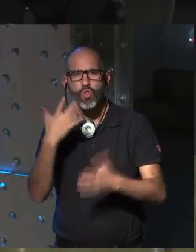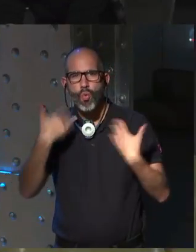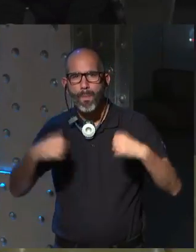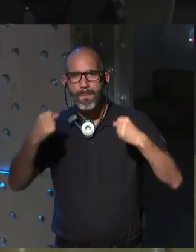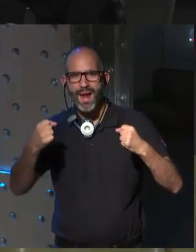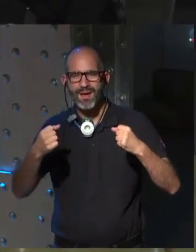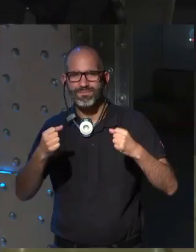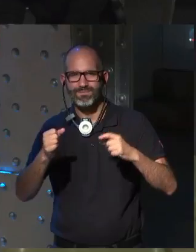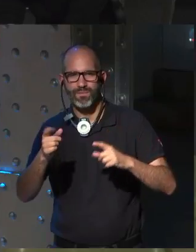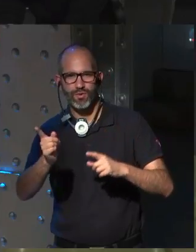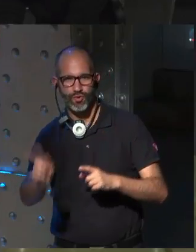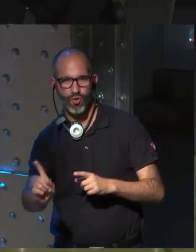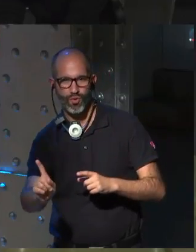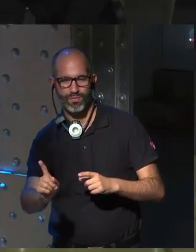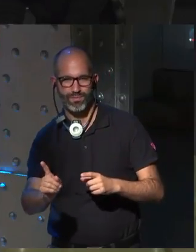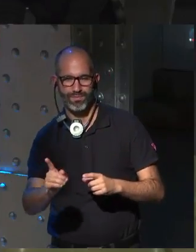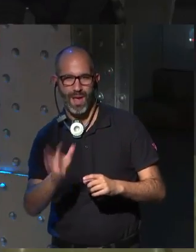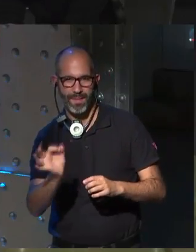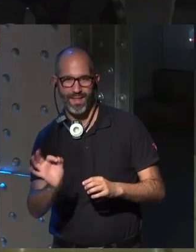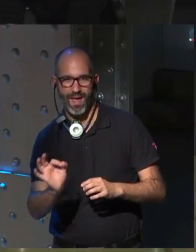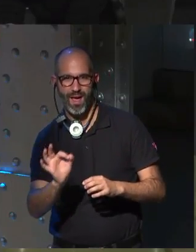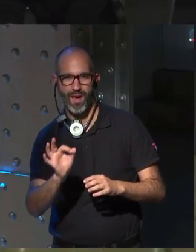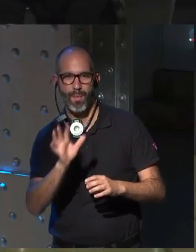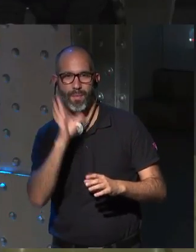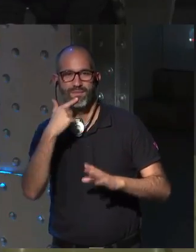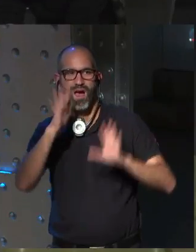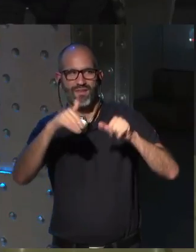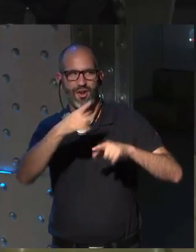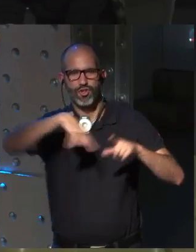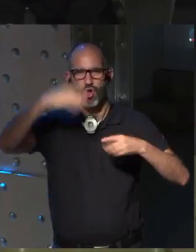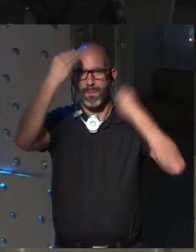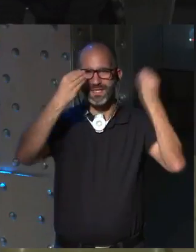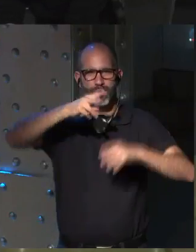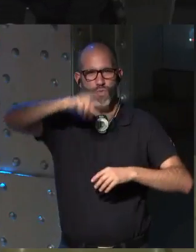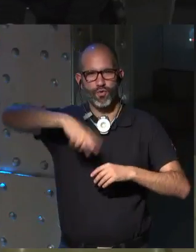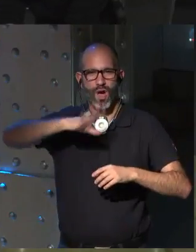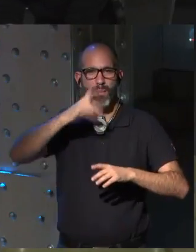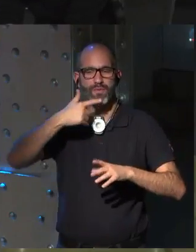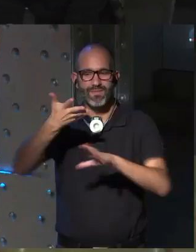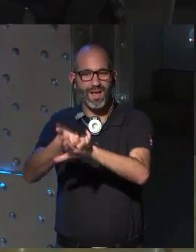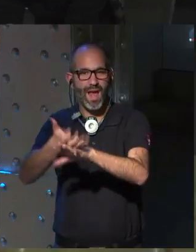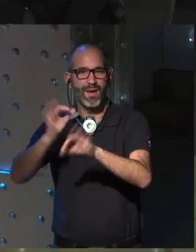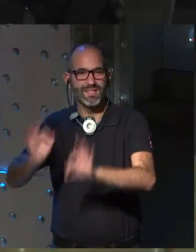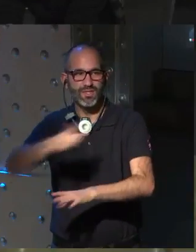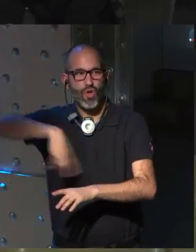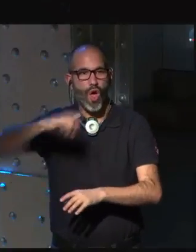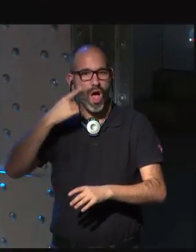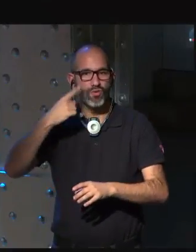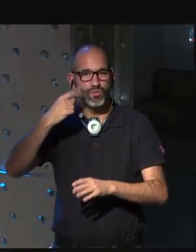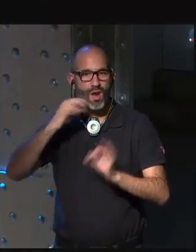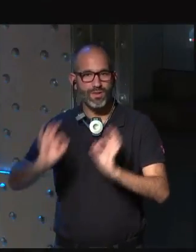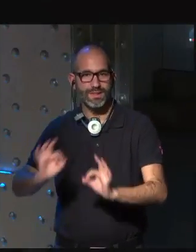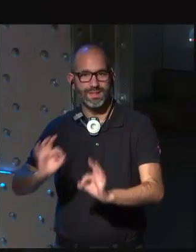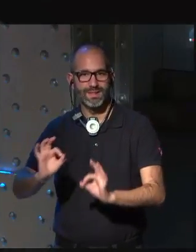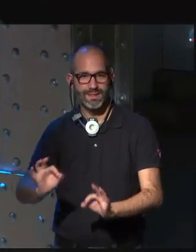that question because this is how recordings sound. Like, so things that are auto-tuned, you know, into infinity, if they're done right, you're not